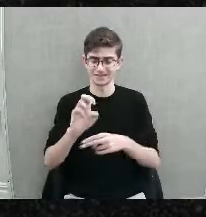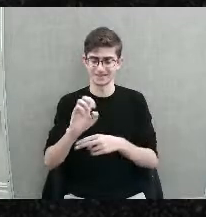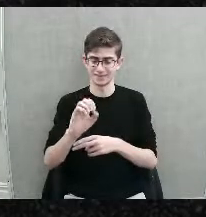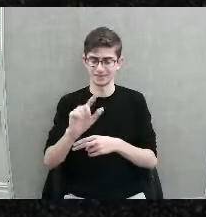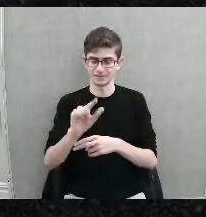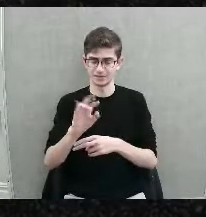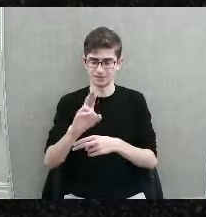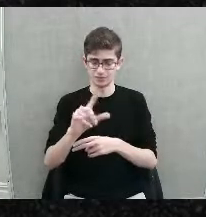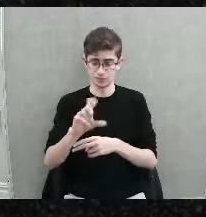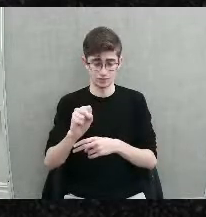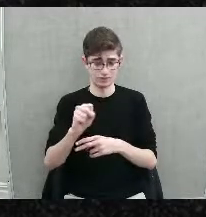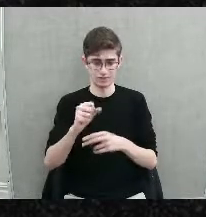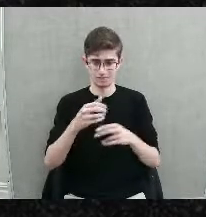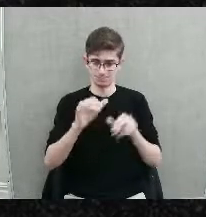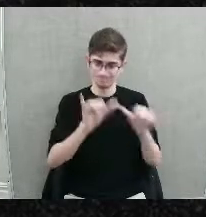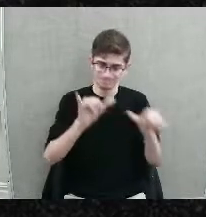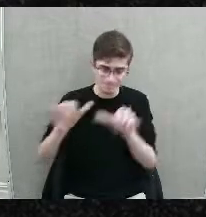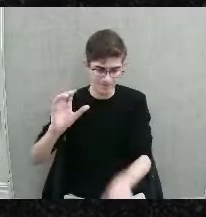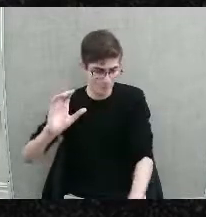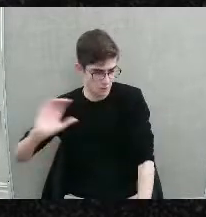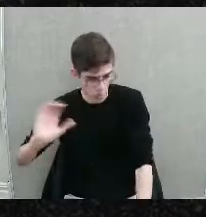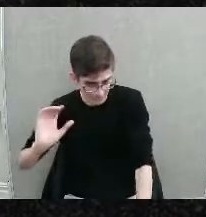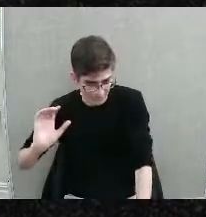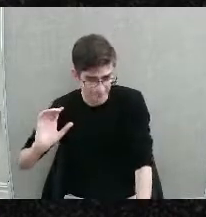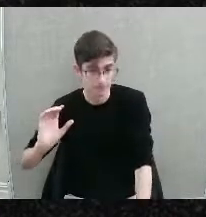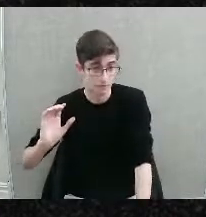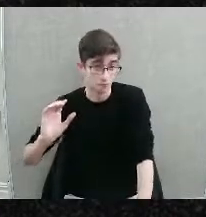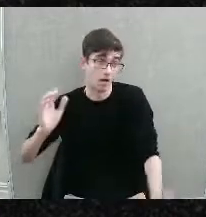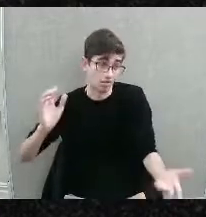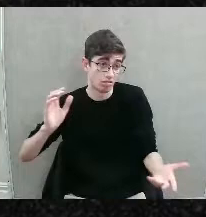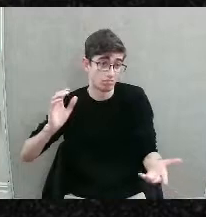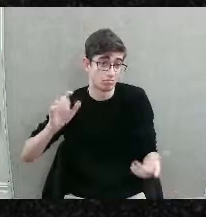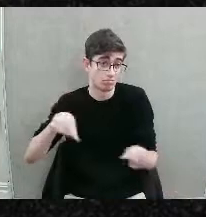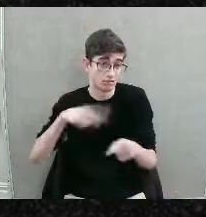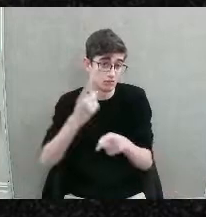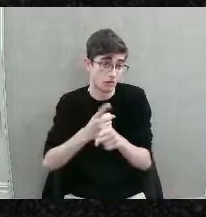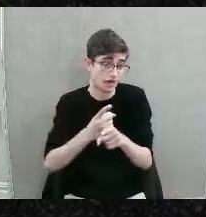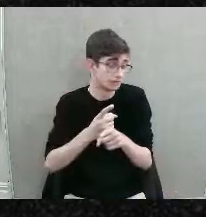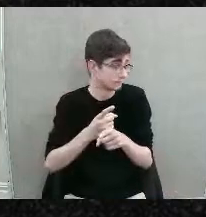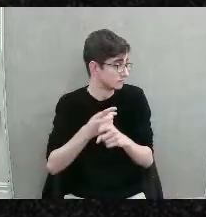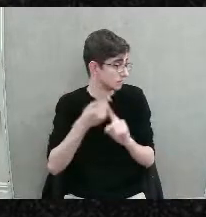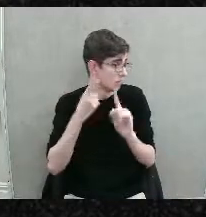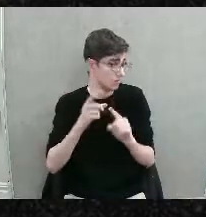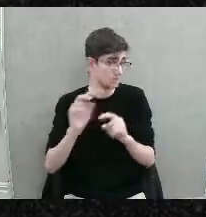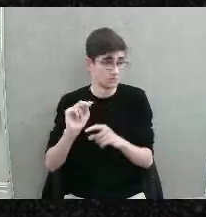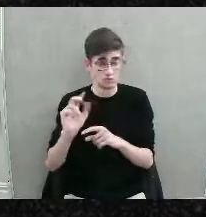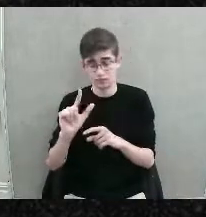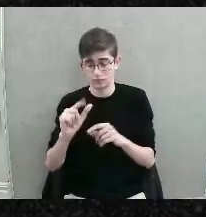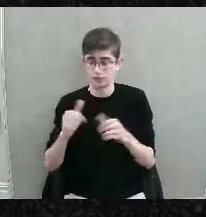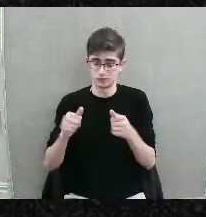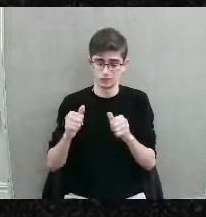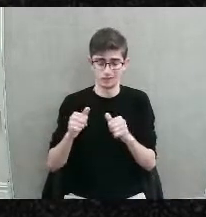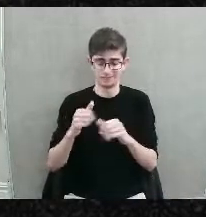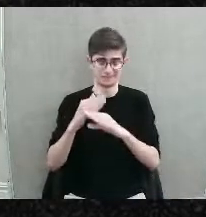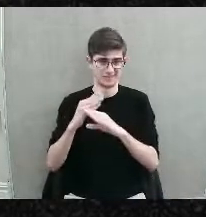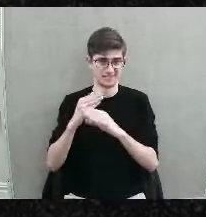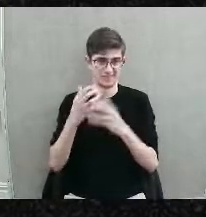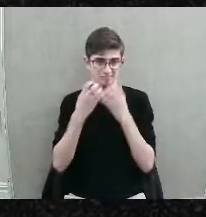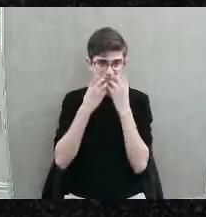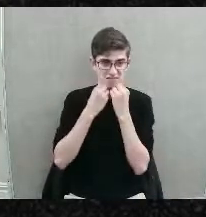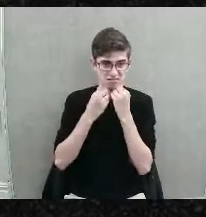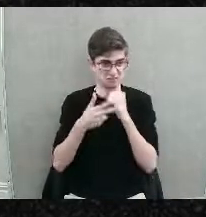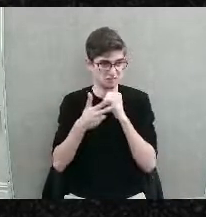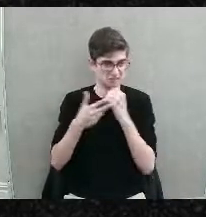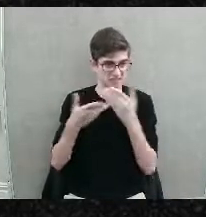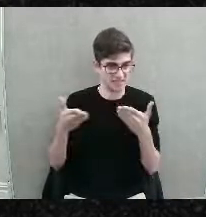as conservatives, which in a way he's right because of what you're saying, but he's talking about conservatives